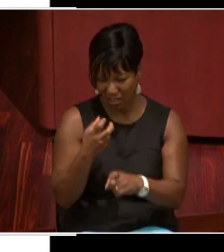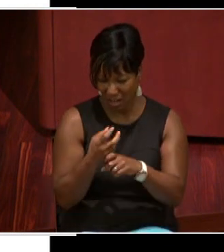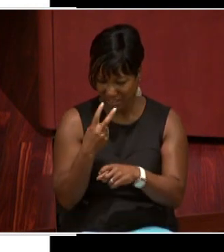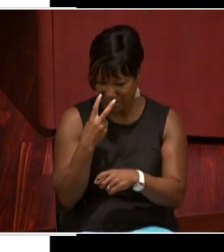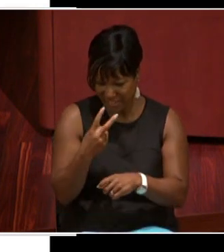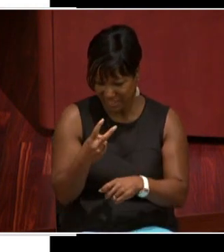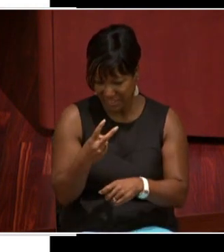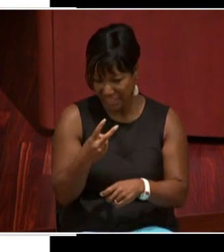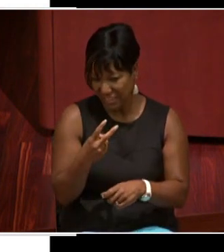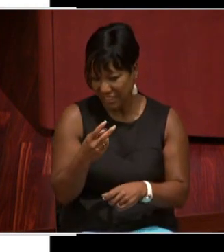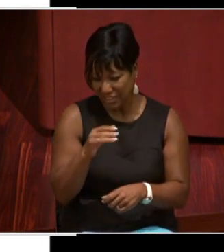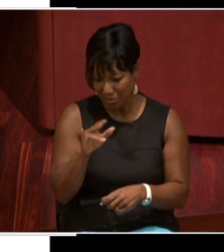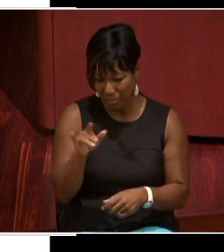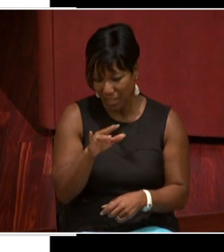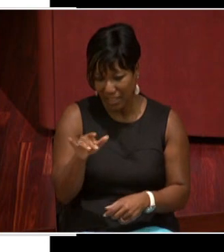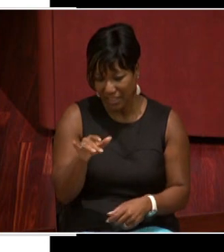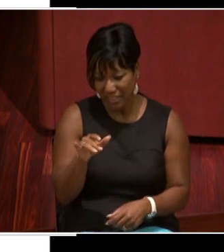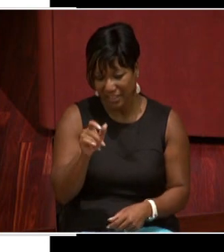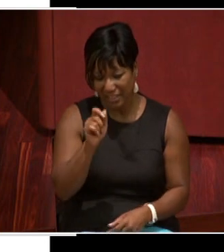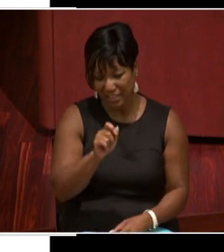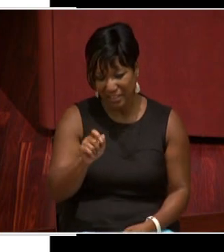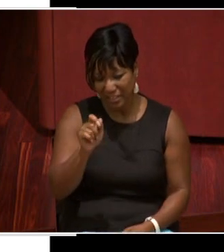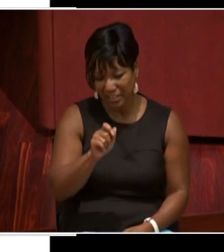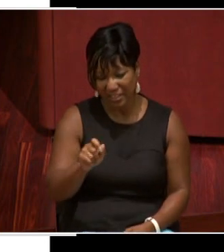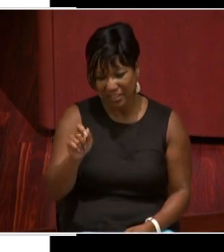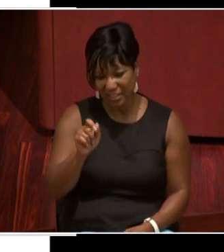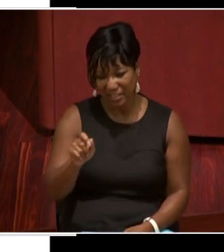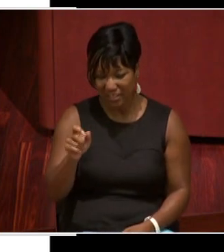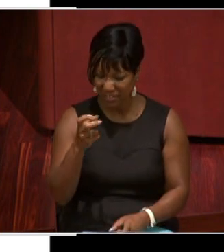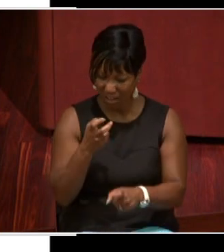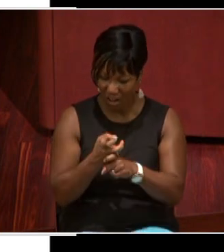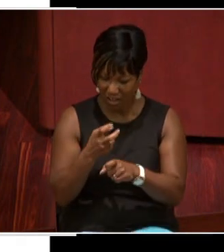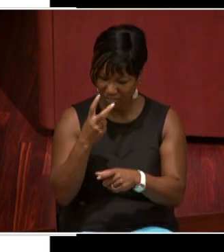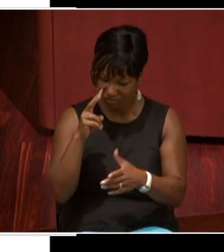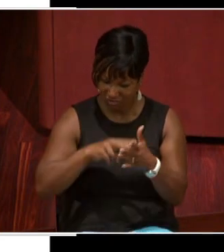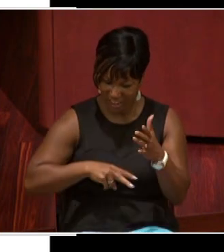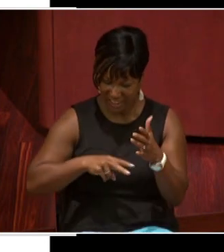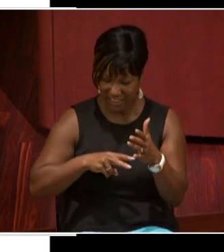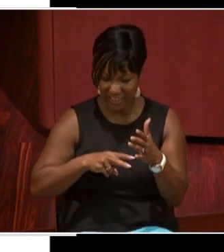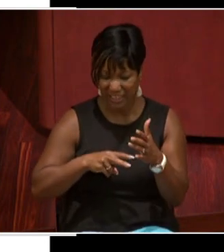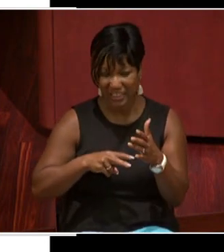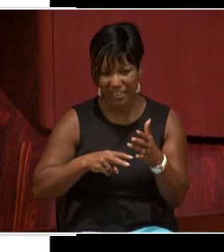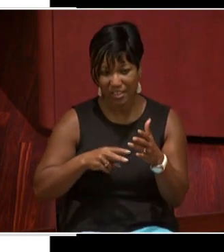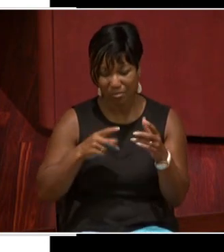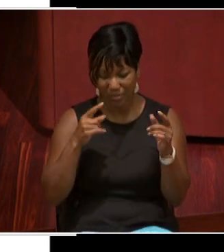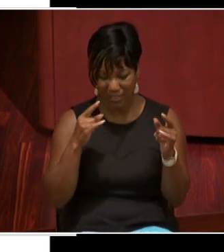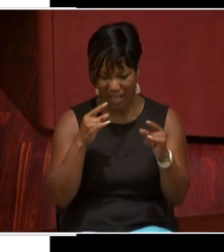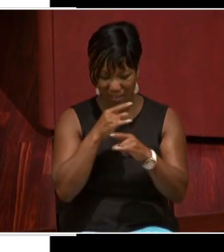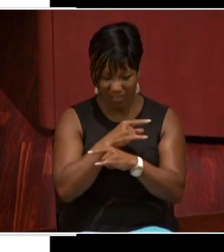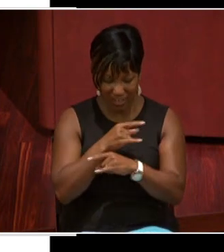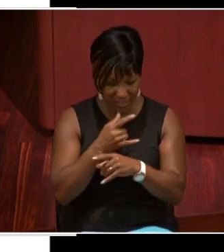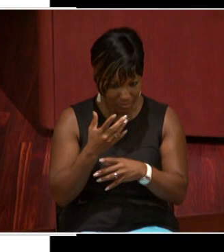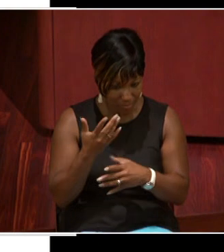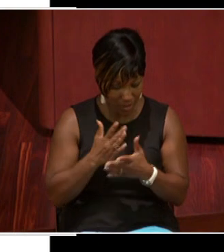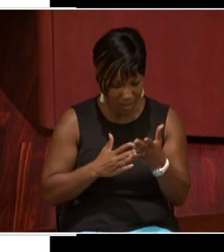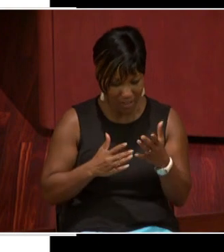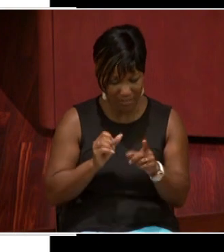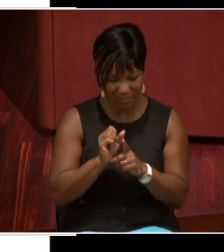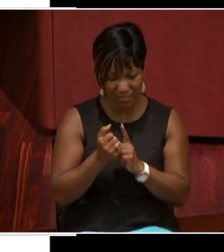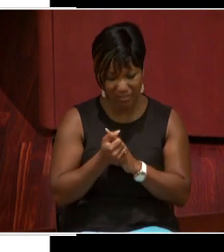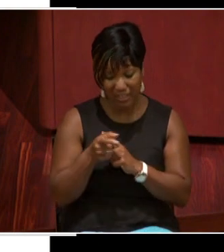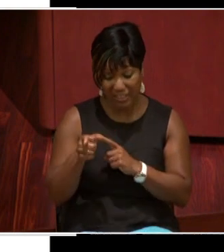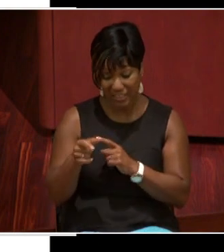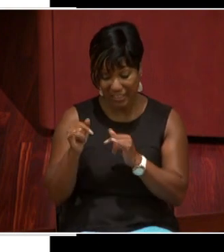tell what the spelling is. The handwriting is really difficult to read. The irony of this situation is that the